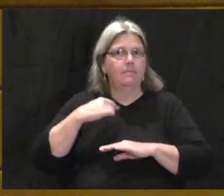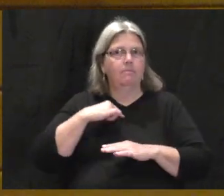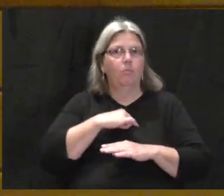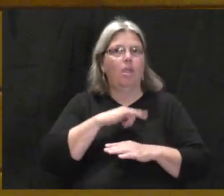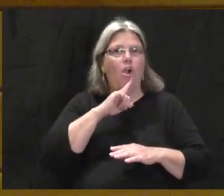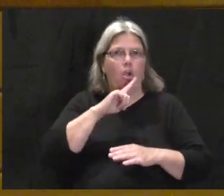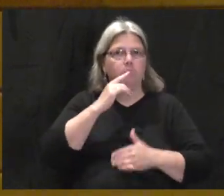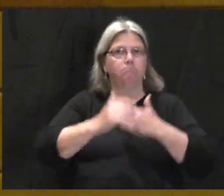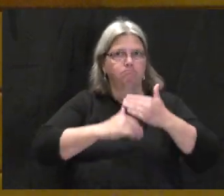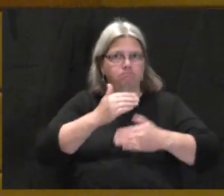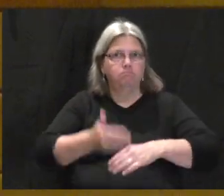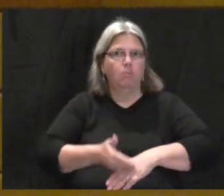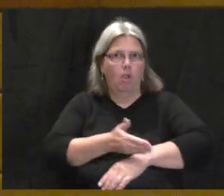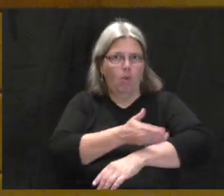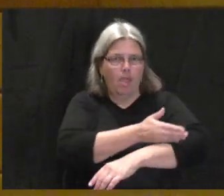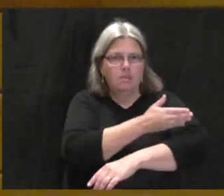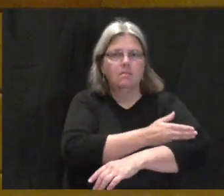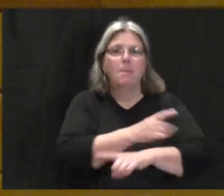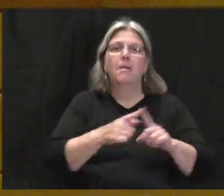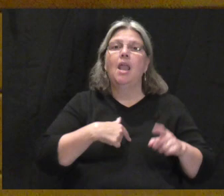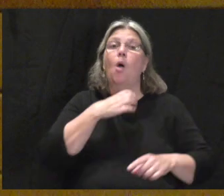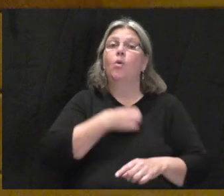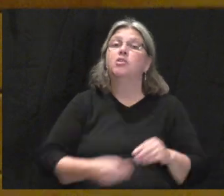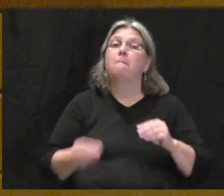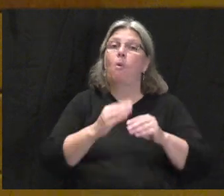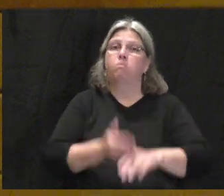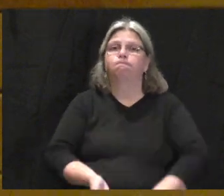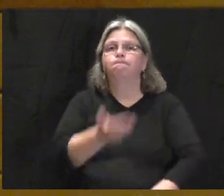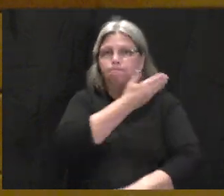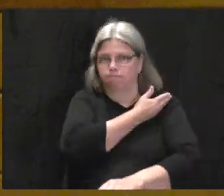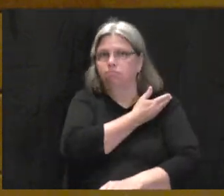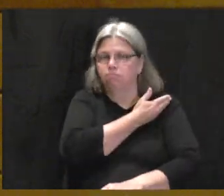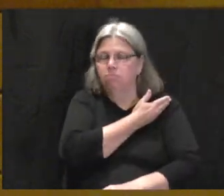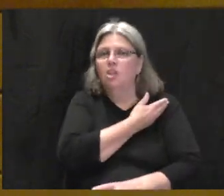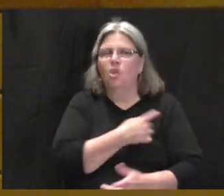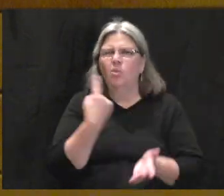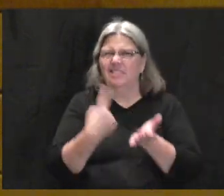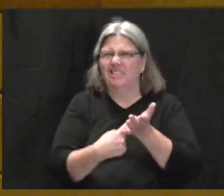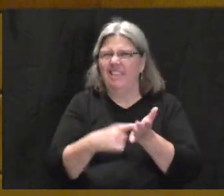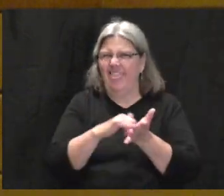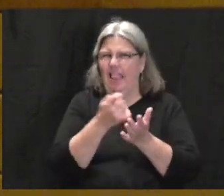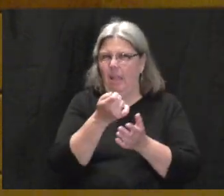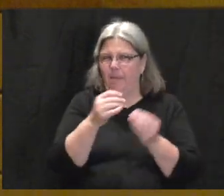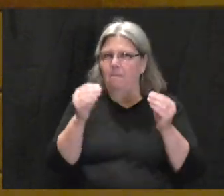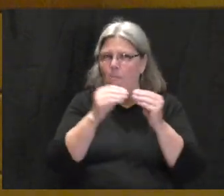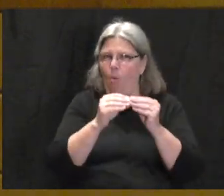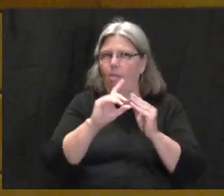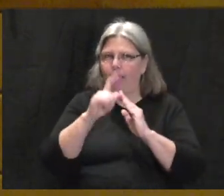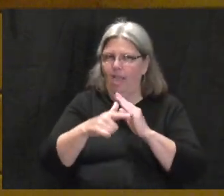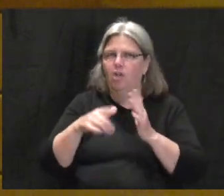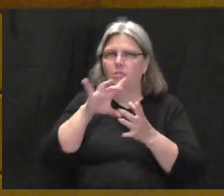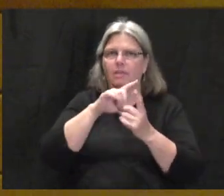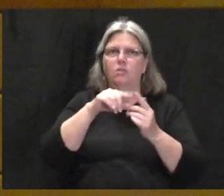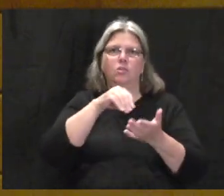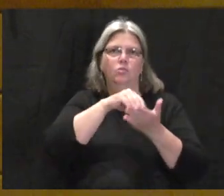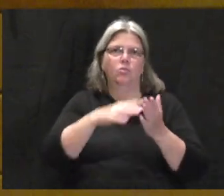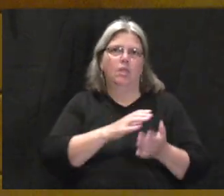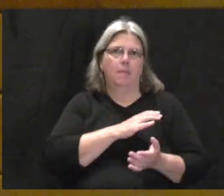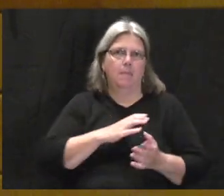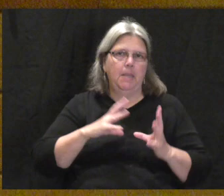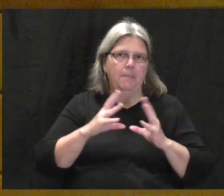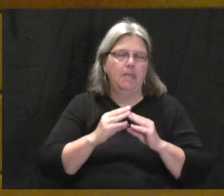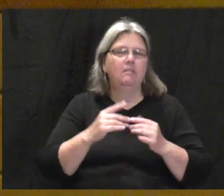that we haven't made more progress. So, and we talk a little bit about that when we have our steering committee meetings. And again, like I say, we'll